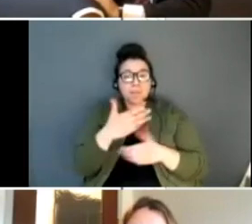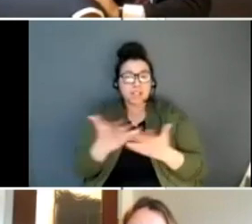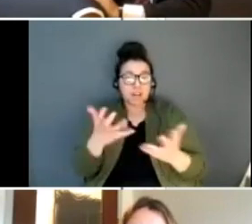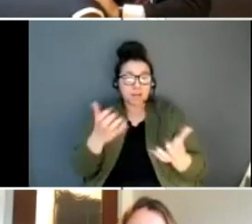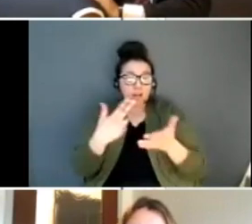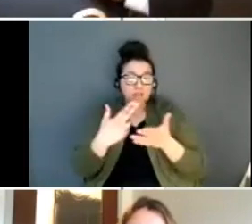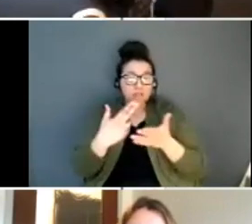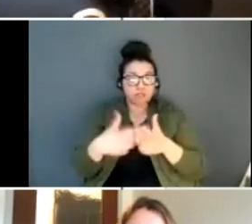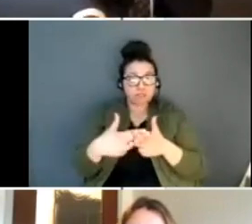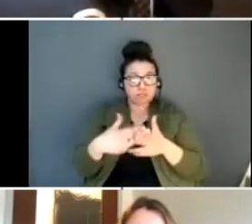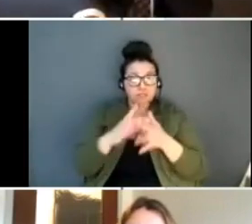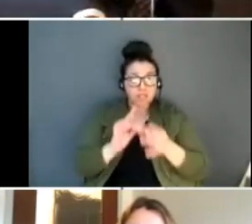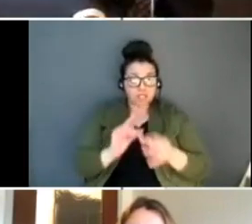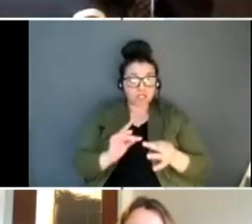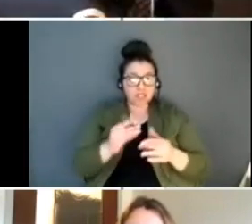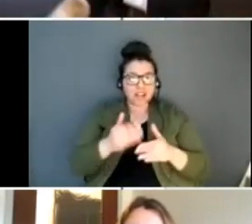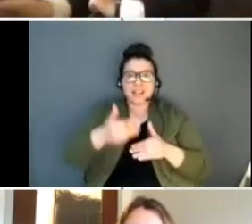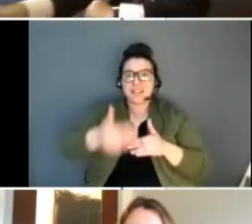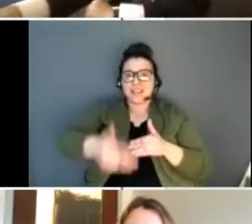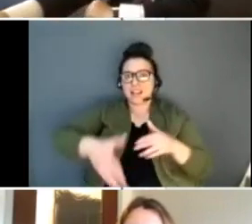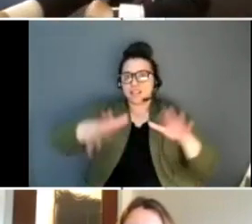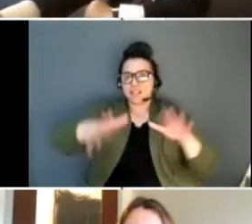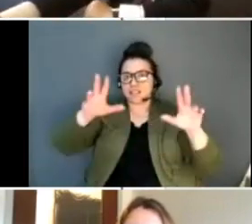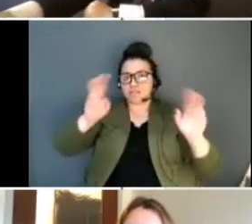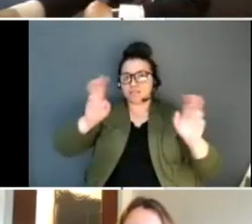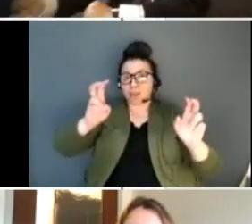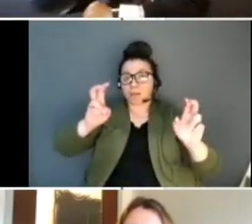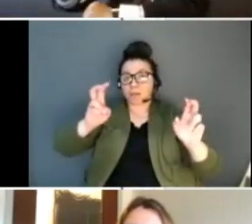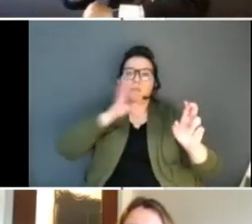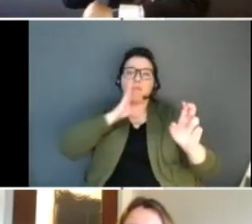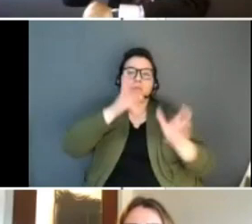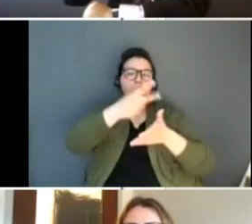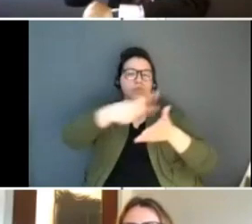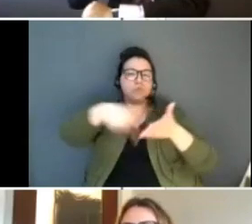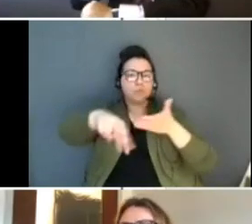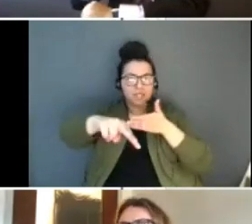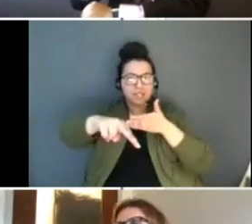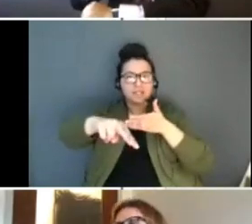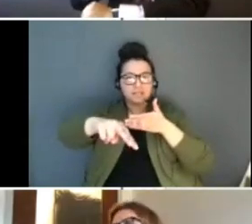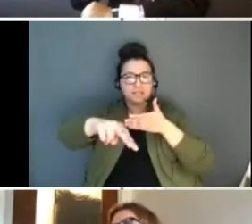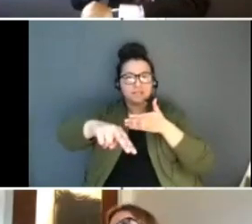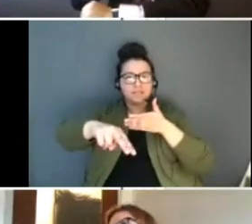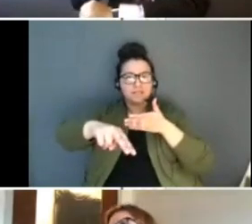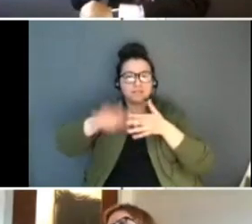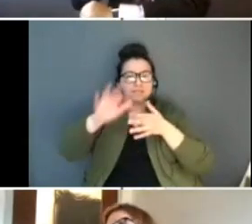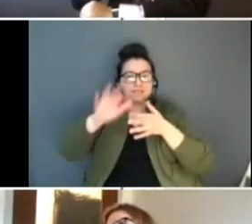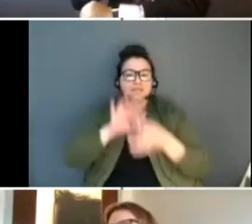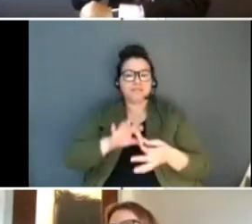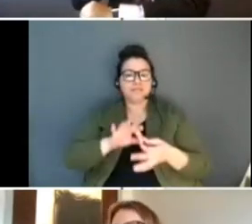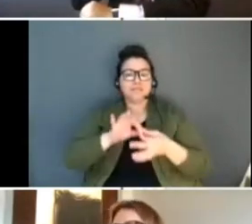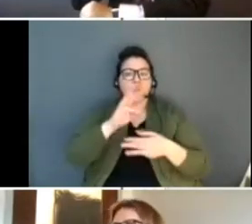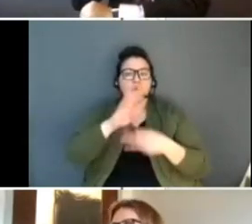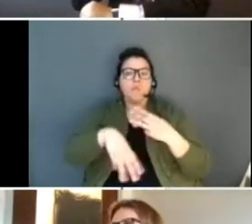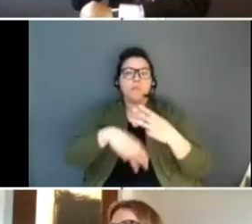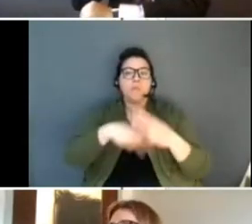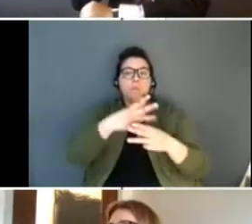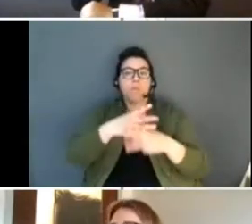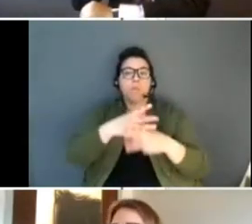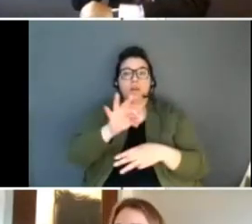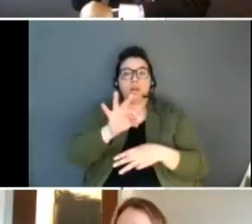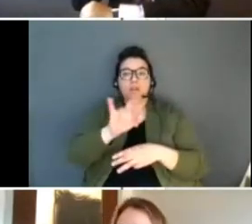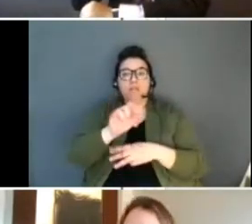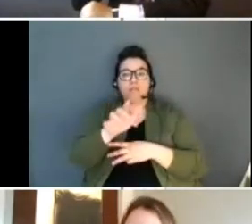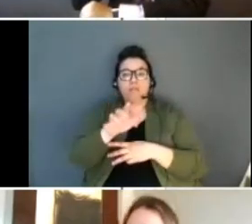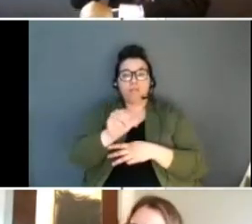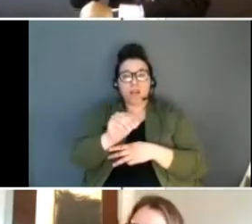next webinar, we always have another one, and the next one is in 2 weeks on the world of the film industry. We